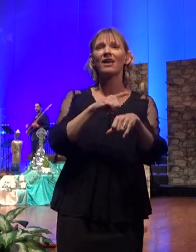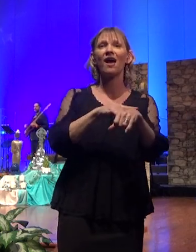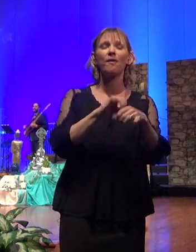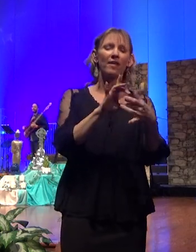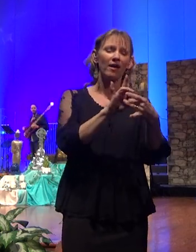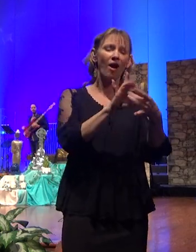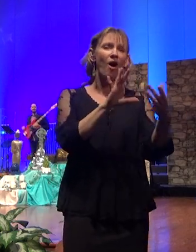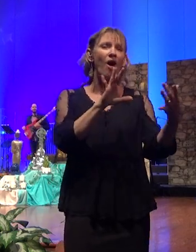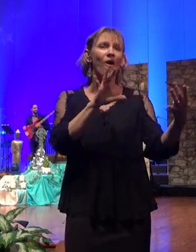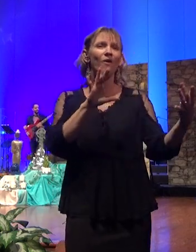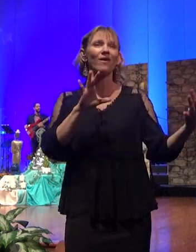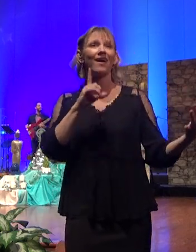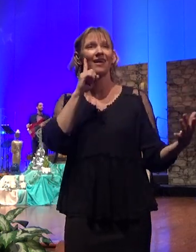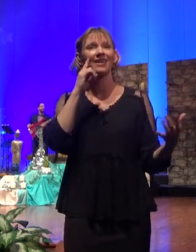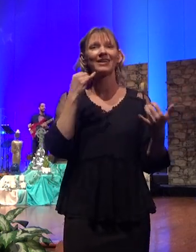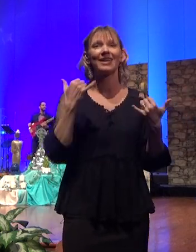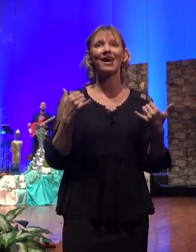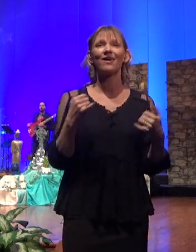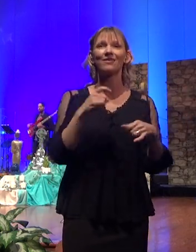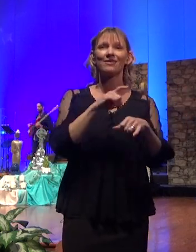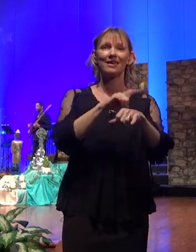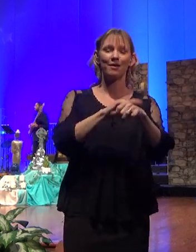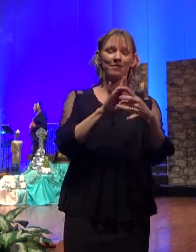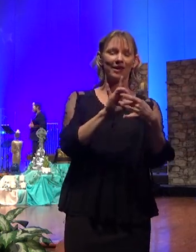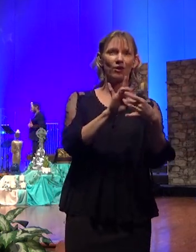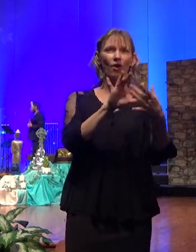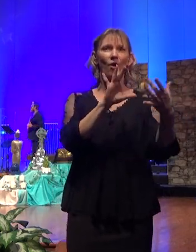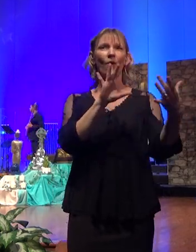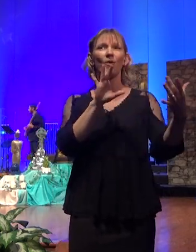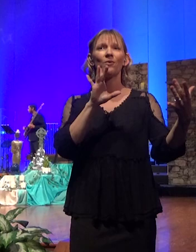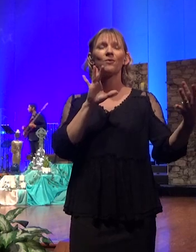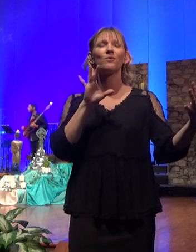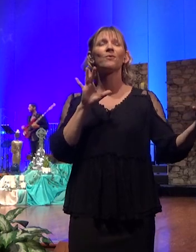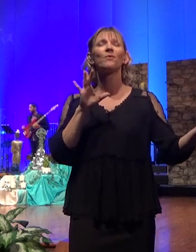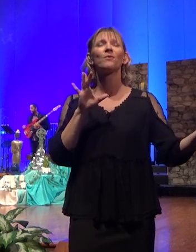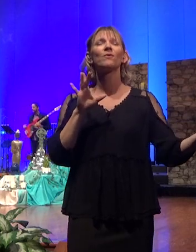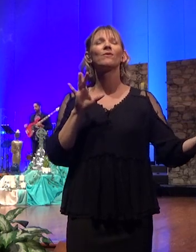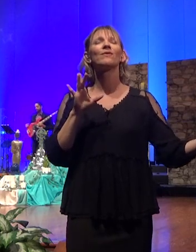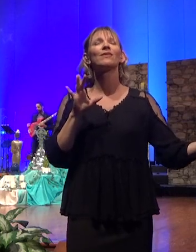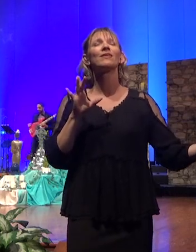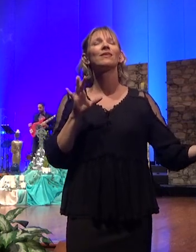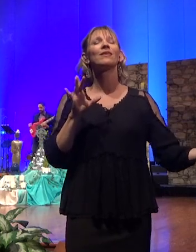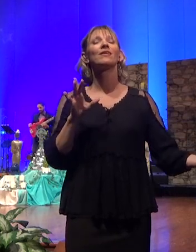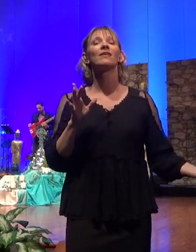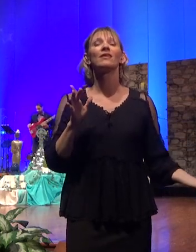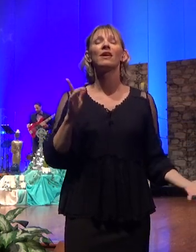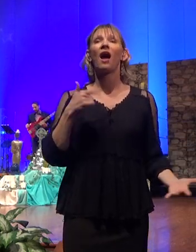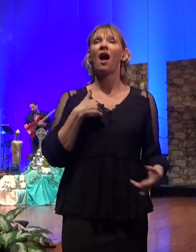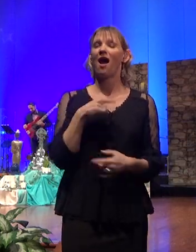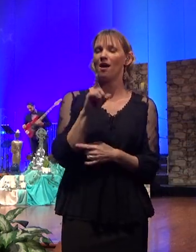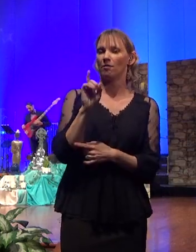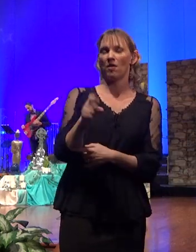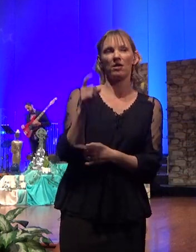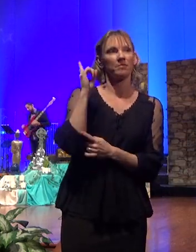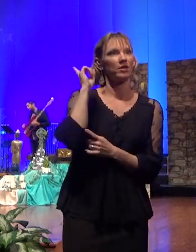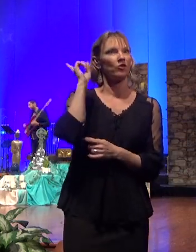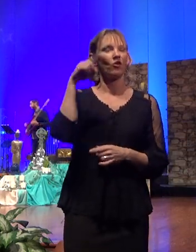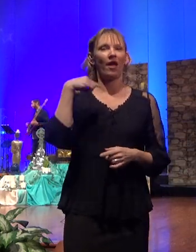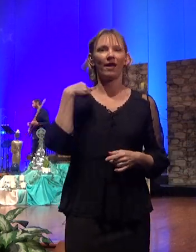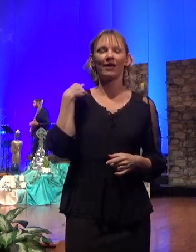letting go. I think it's time for the letting go. I must have been